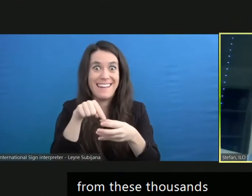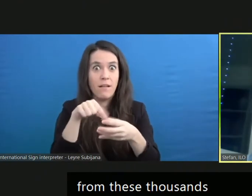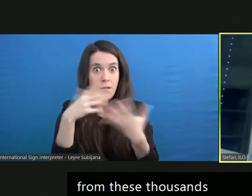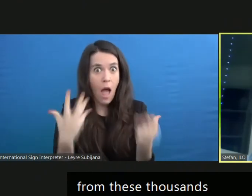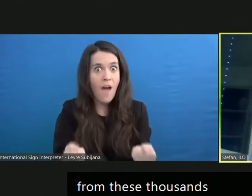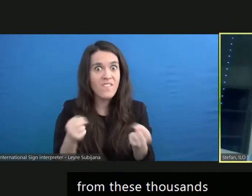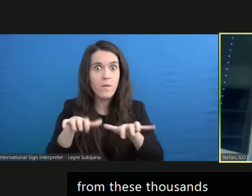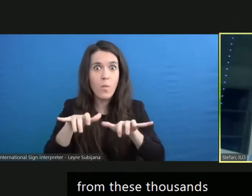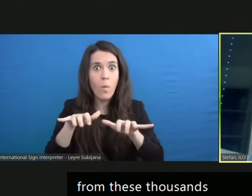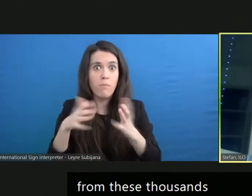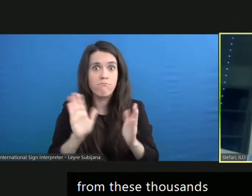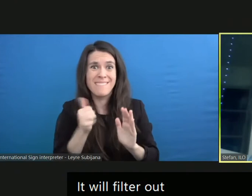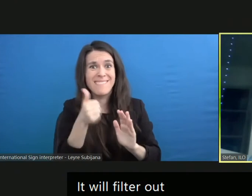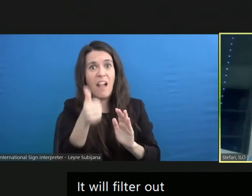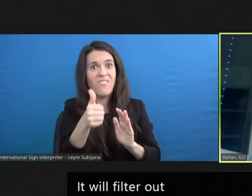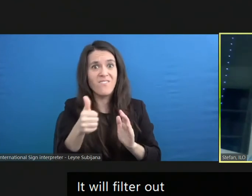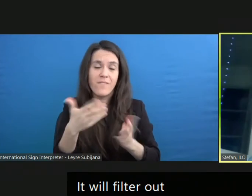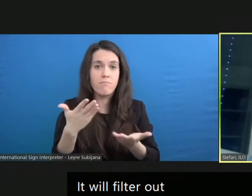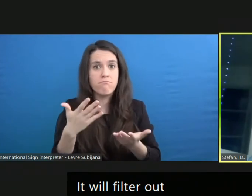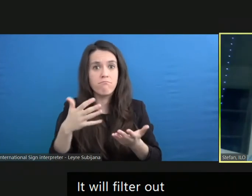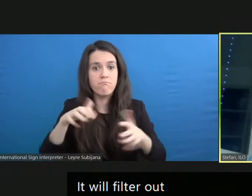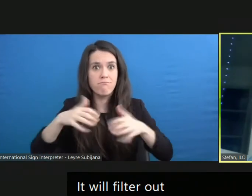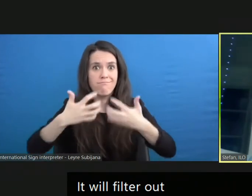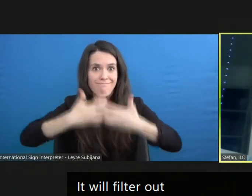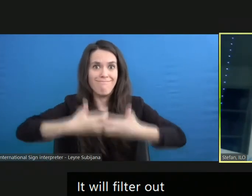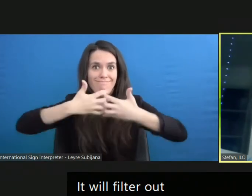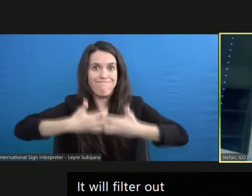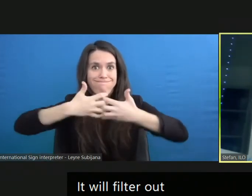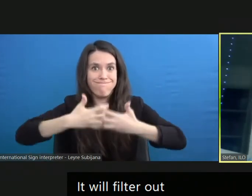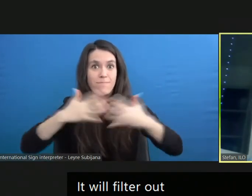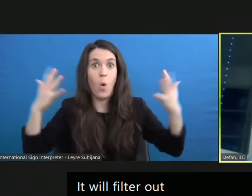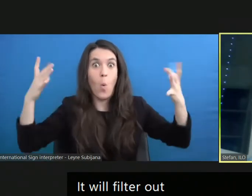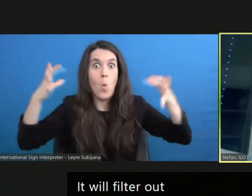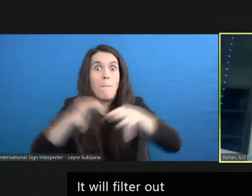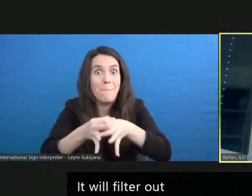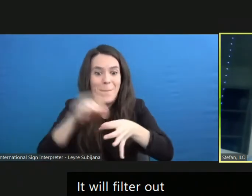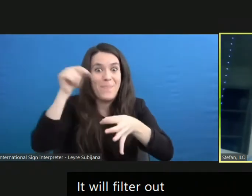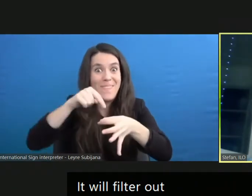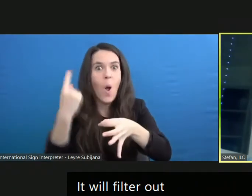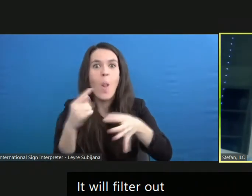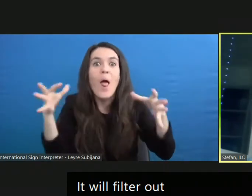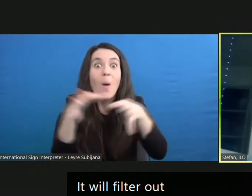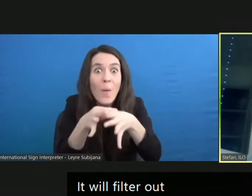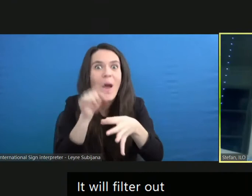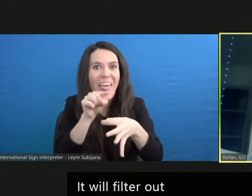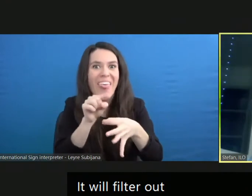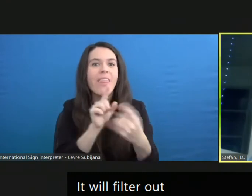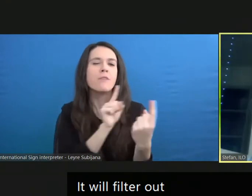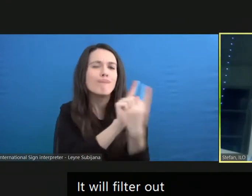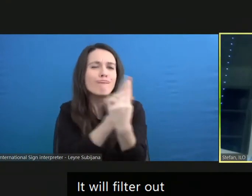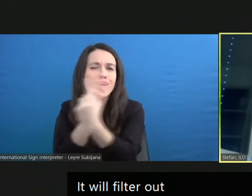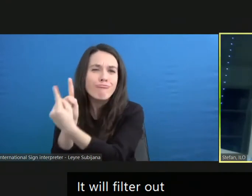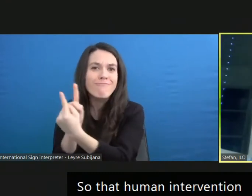those, so that human intervention only comes in at a later stage, dealing with those applications that have passed these